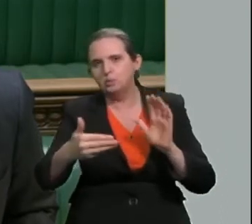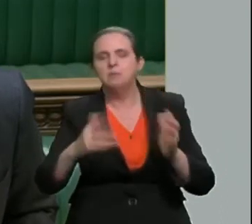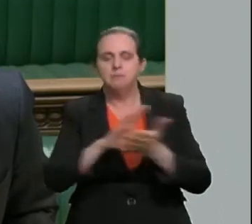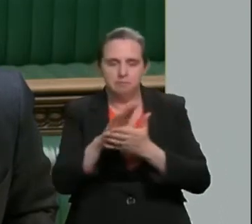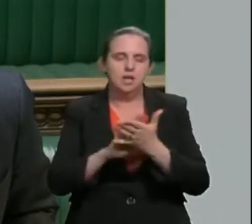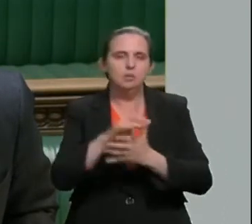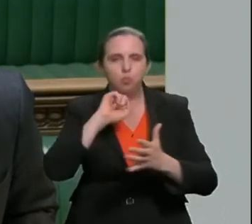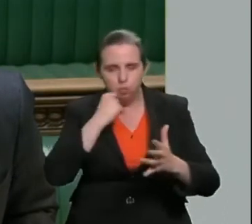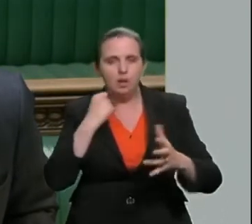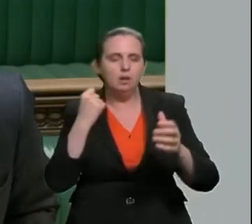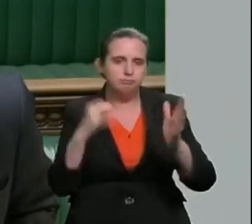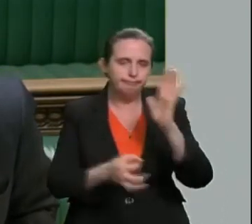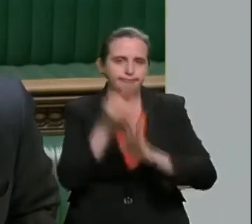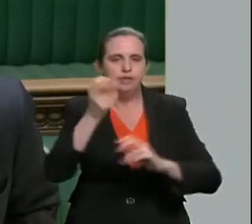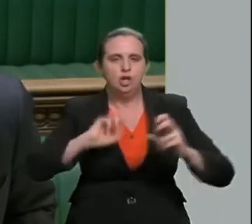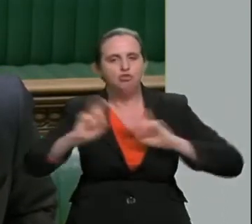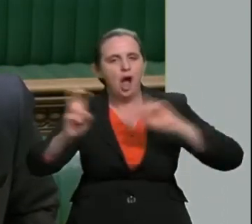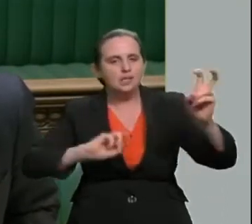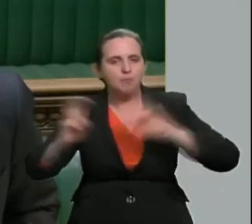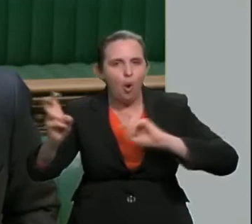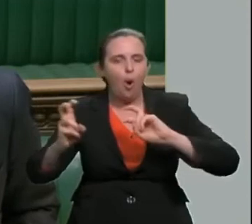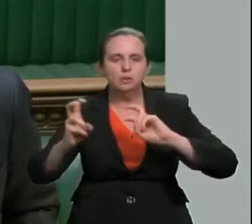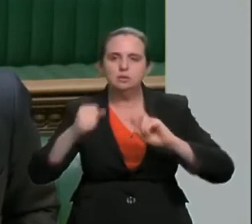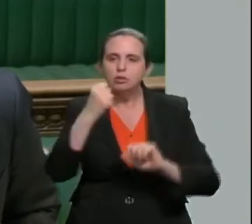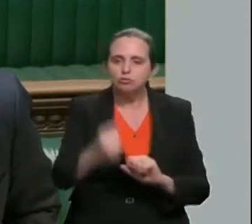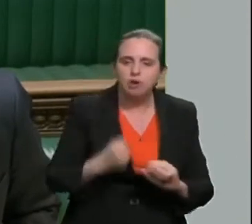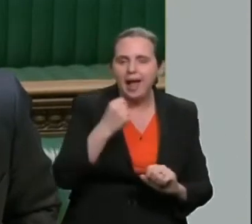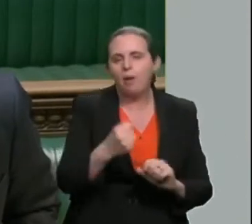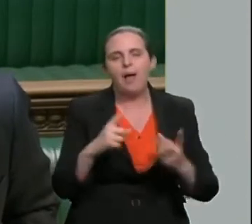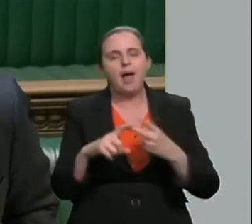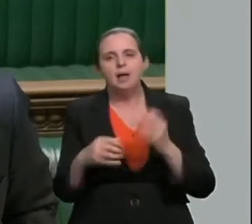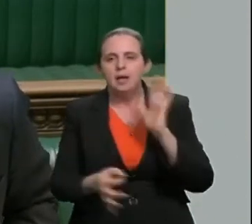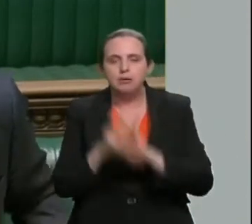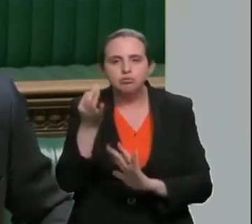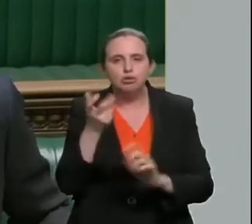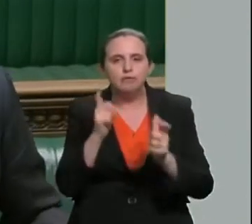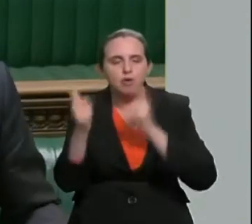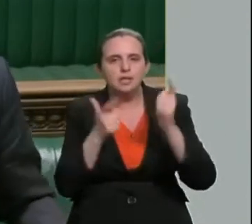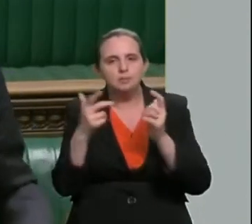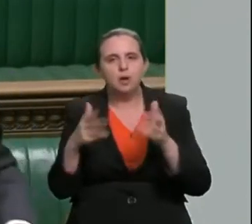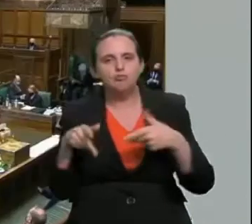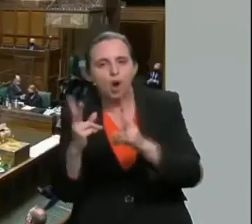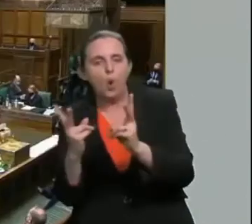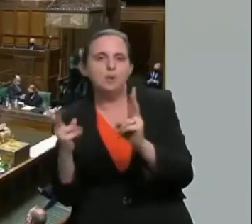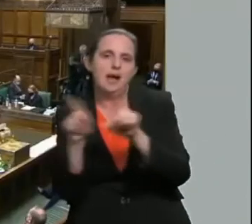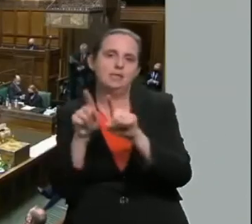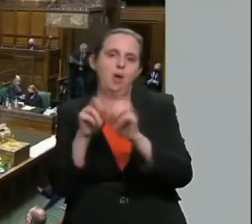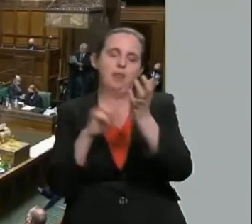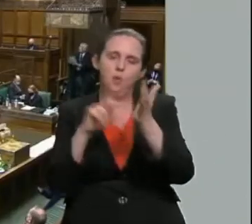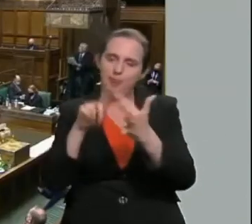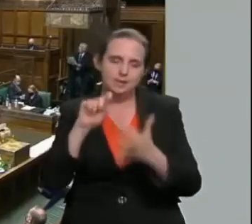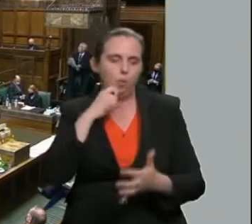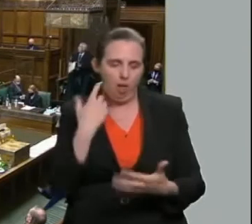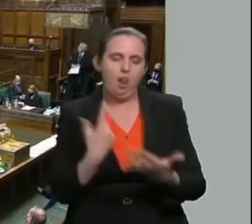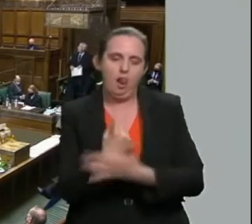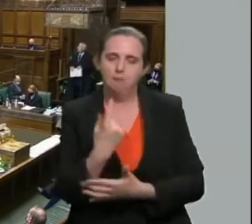to improve not just rail transport, but road transport as well in the North East. Let's head south to